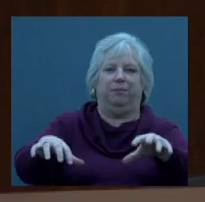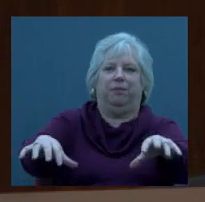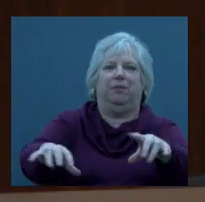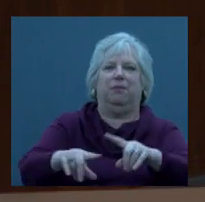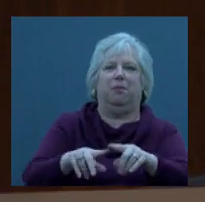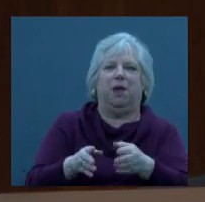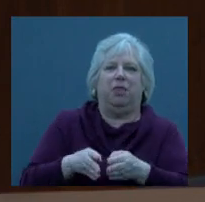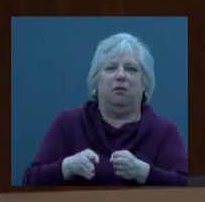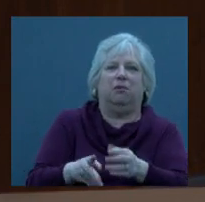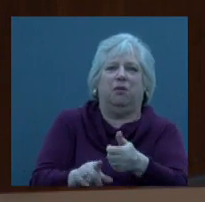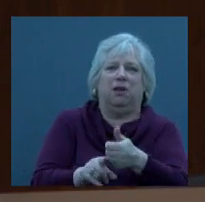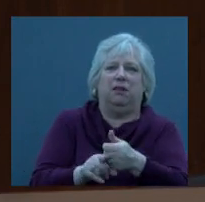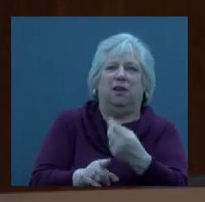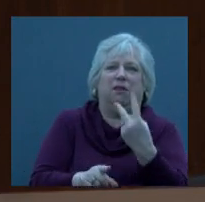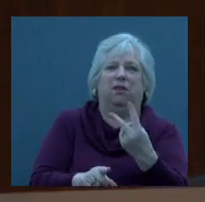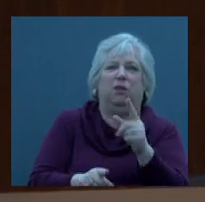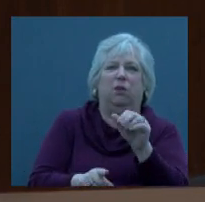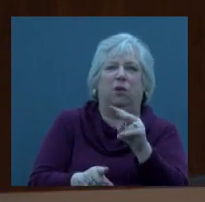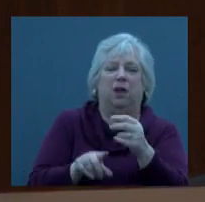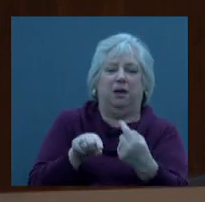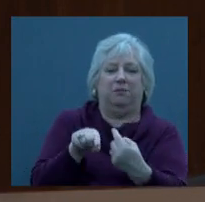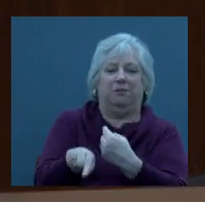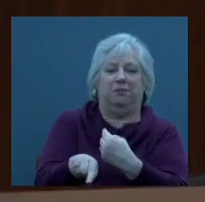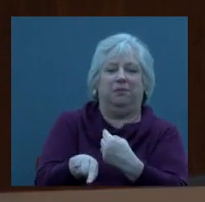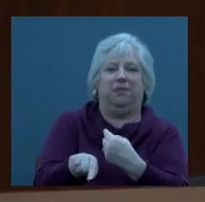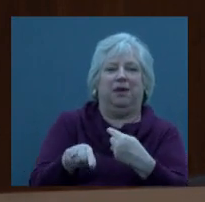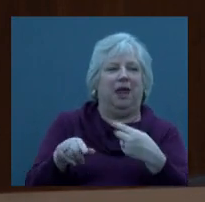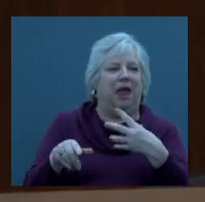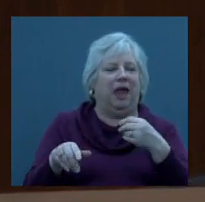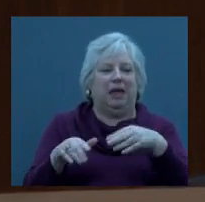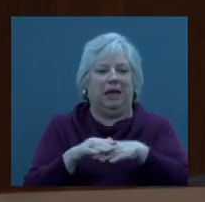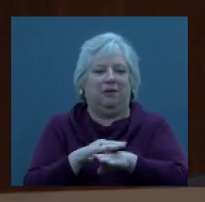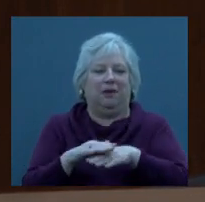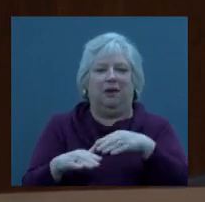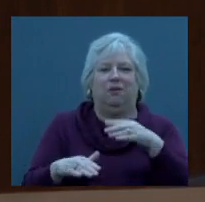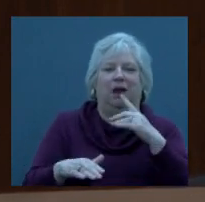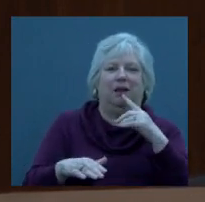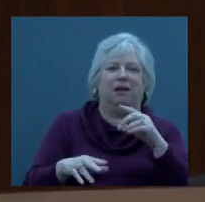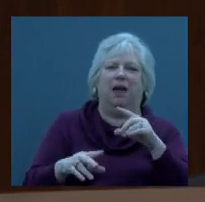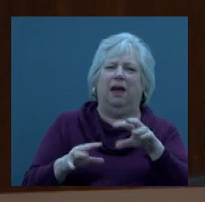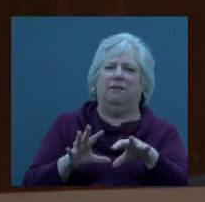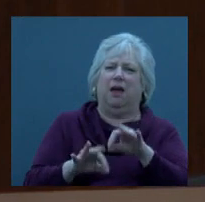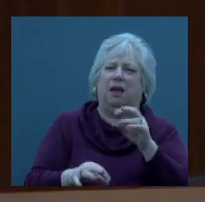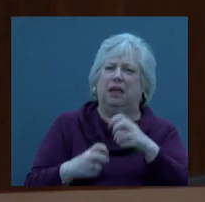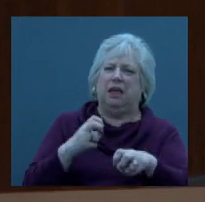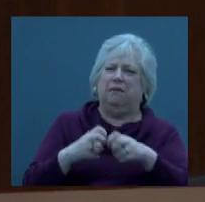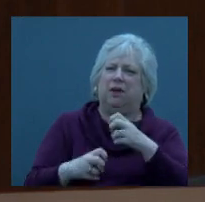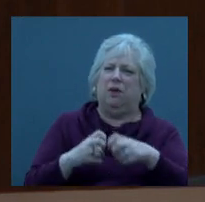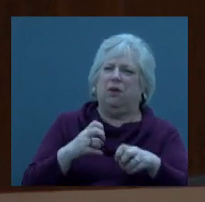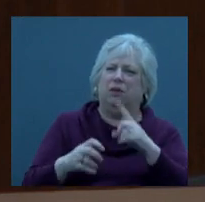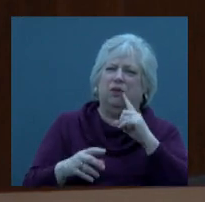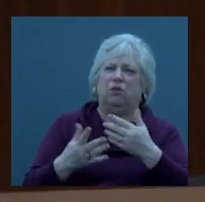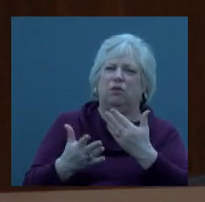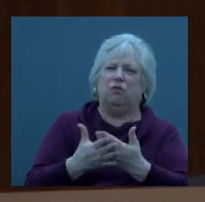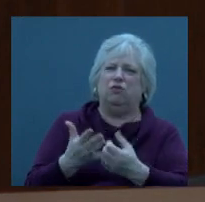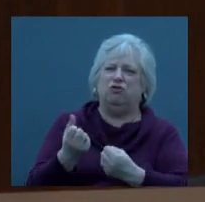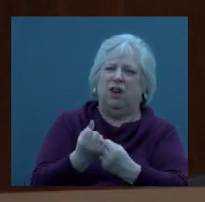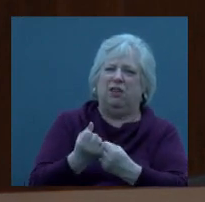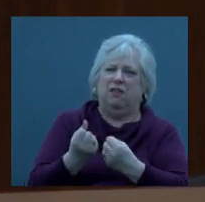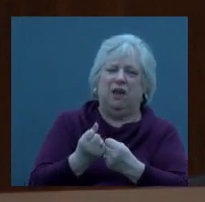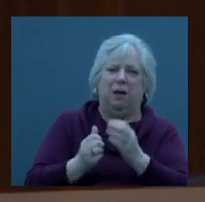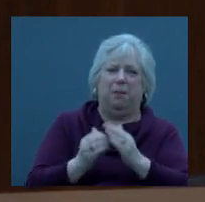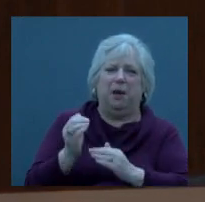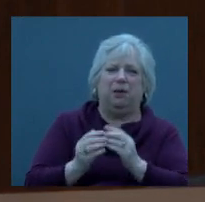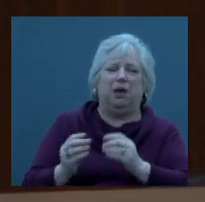2-lane. And the ingress, egress idea, I just find it really difficult to justify building